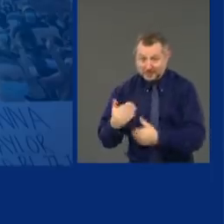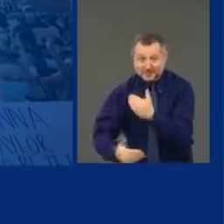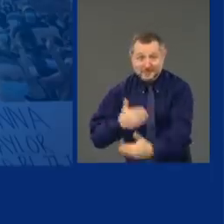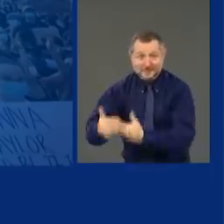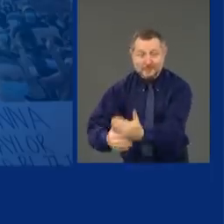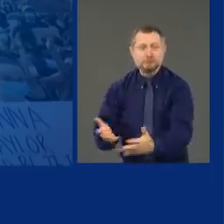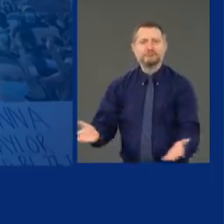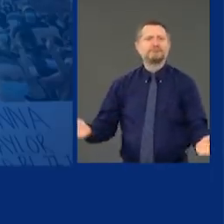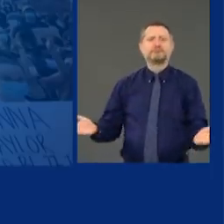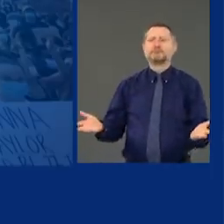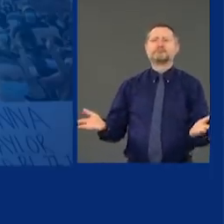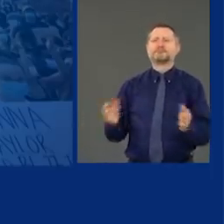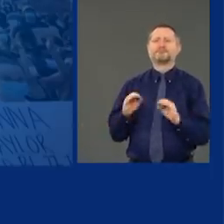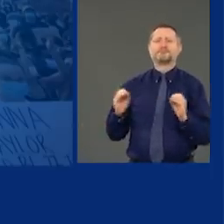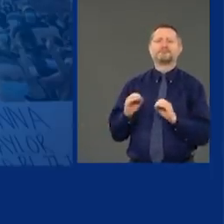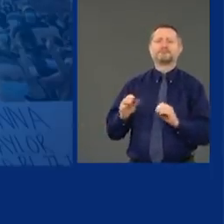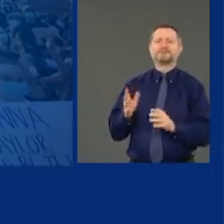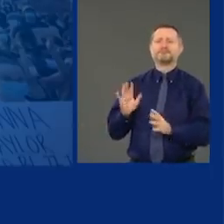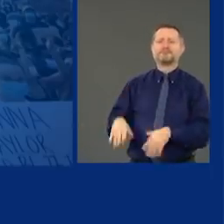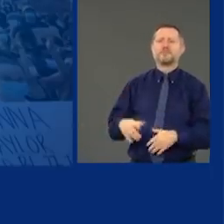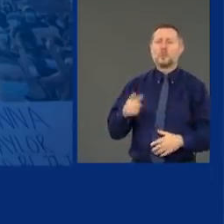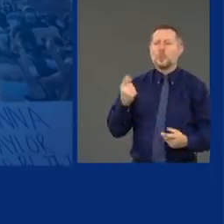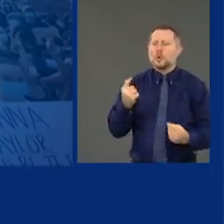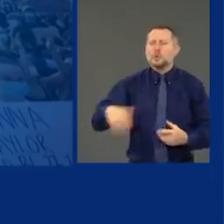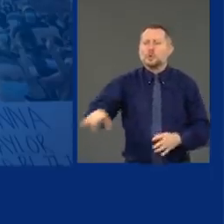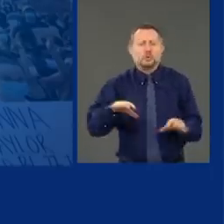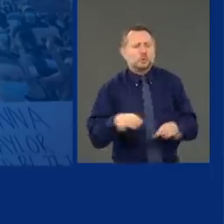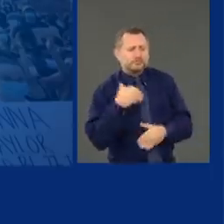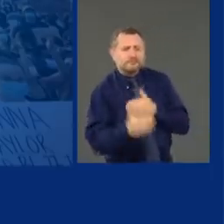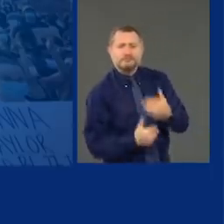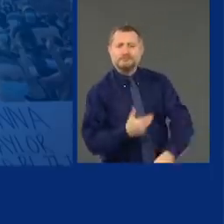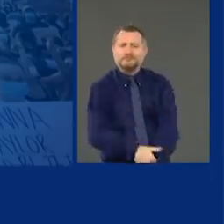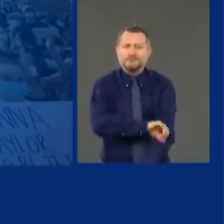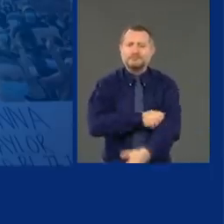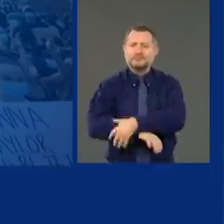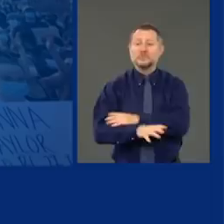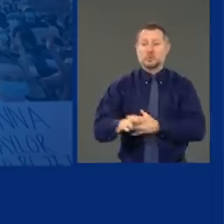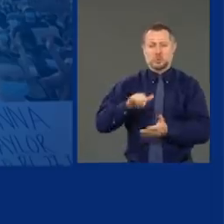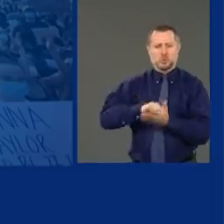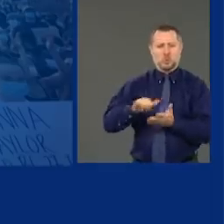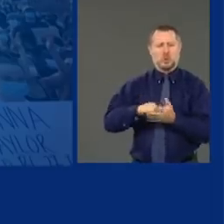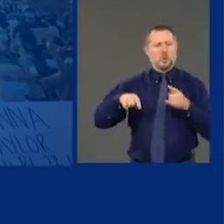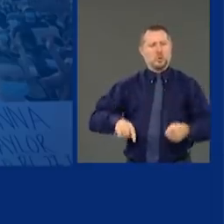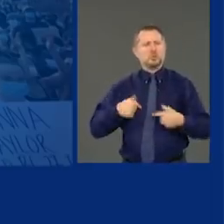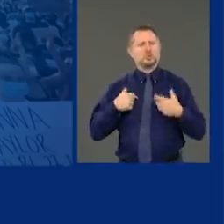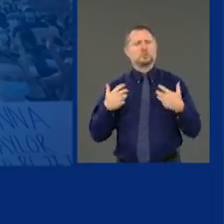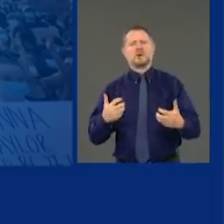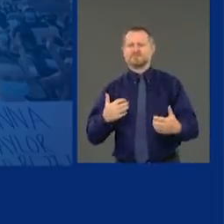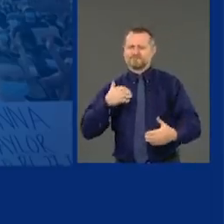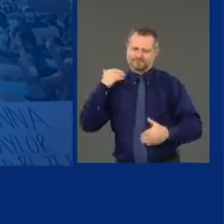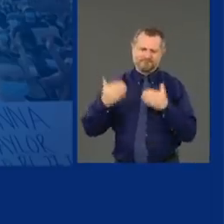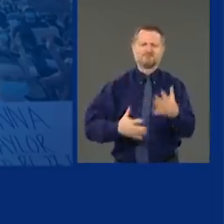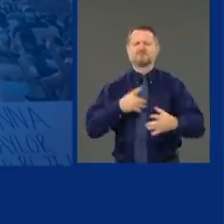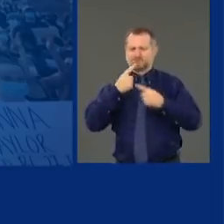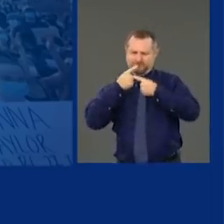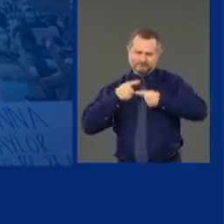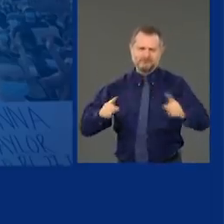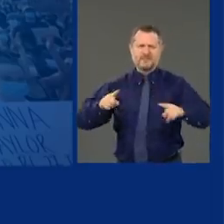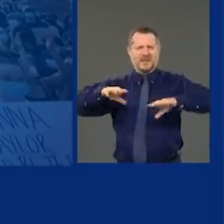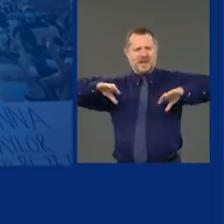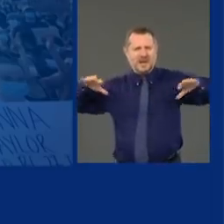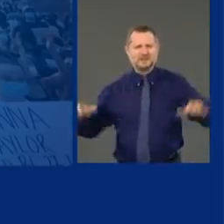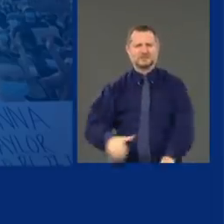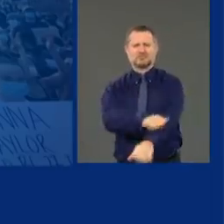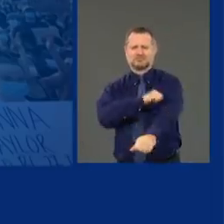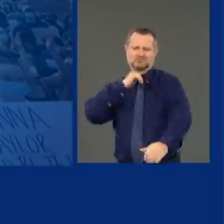accomplished for people besides this? New York, we're about doing. We're about action. We're about results. Seize the